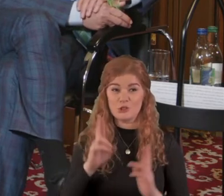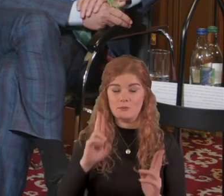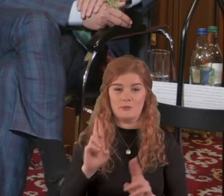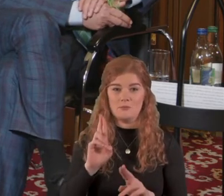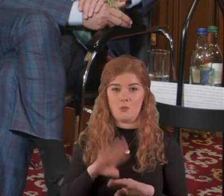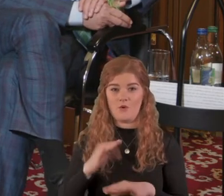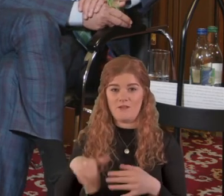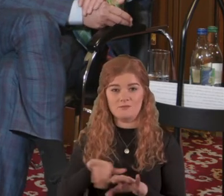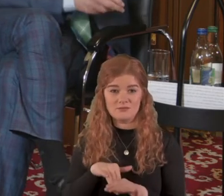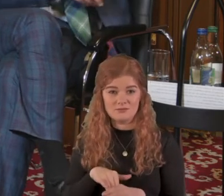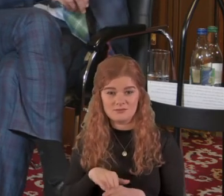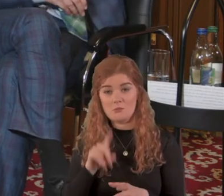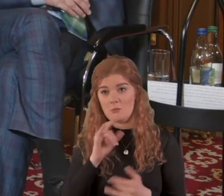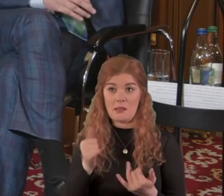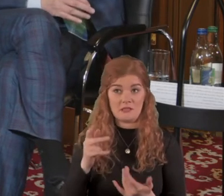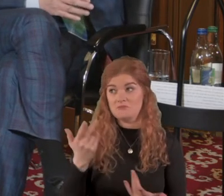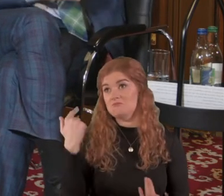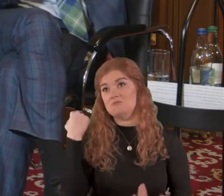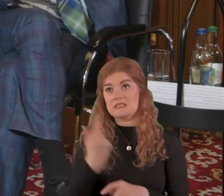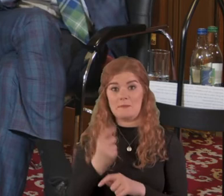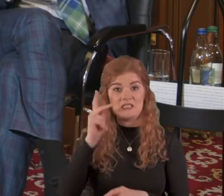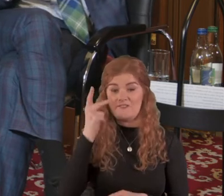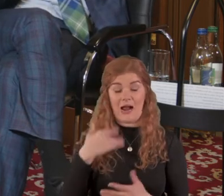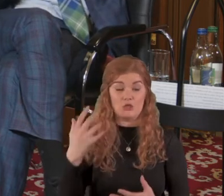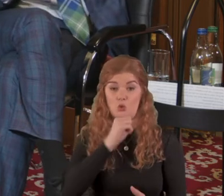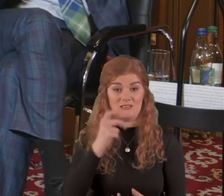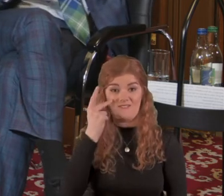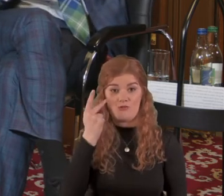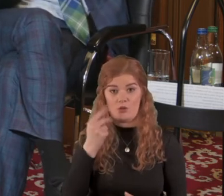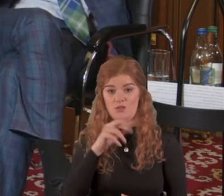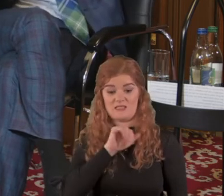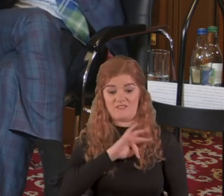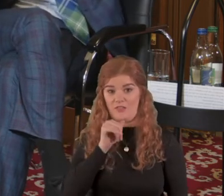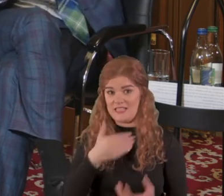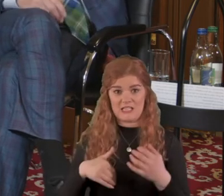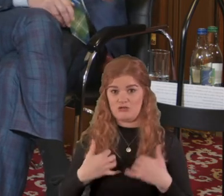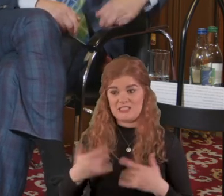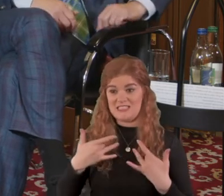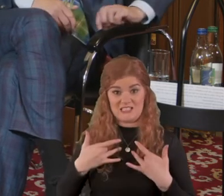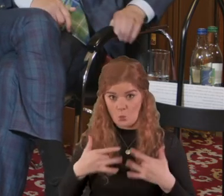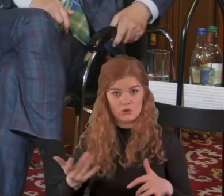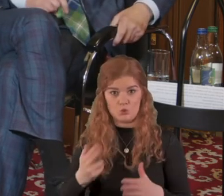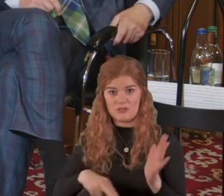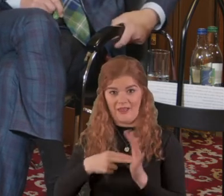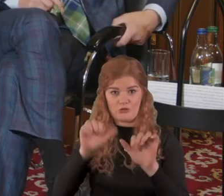hand. But then maybe De Valera was, I assume De Valera was not interested in making this agreement.